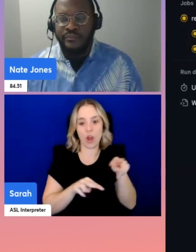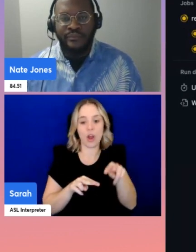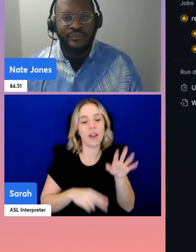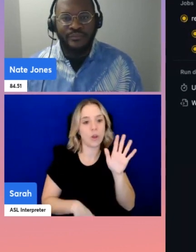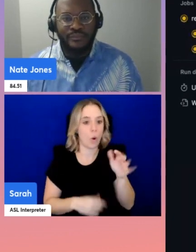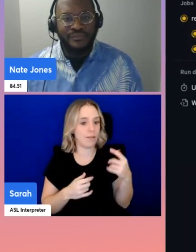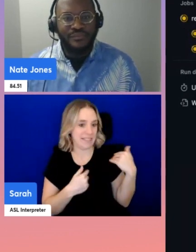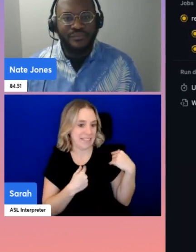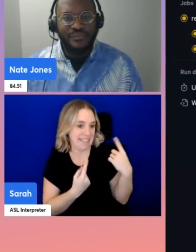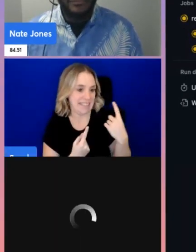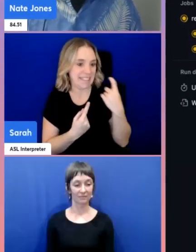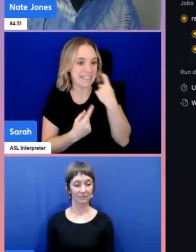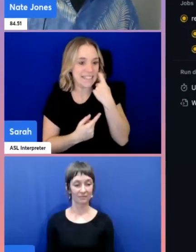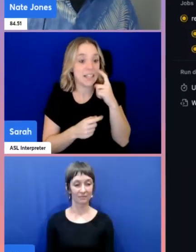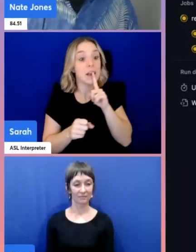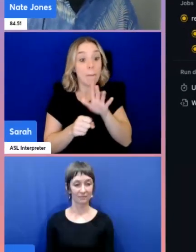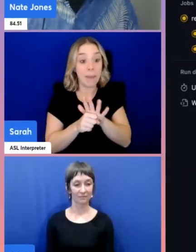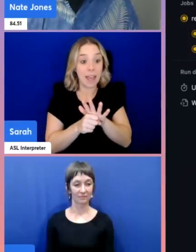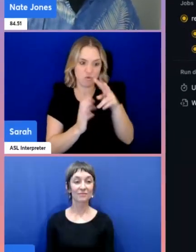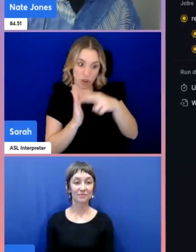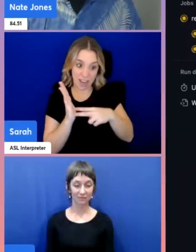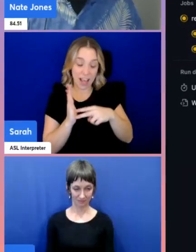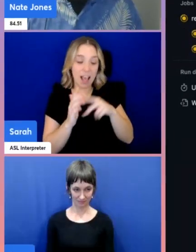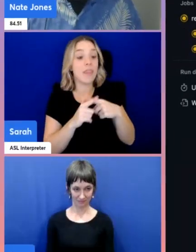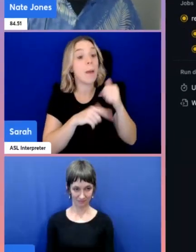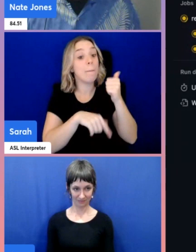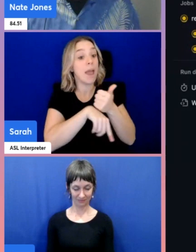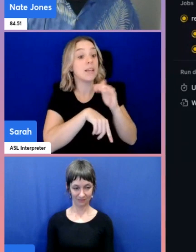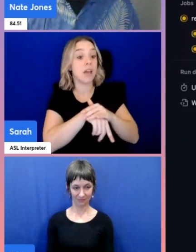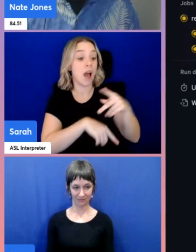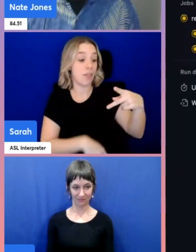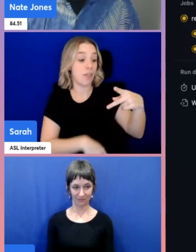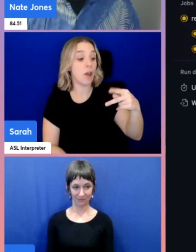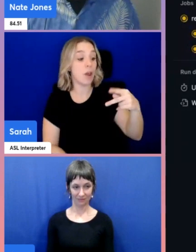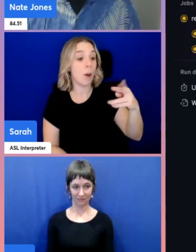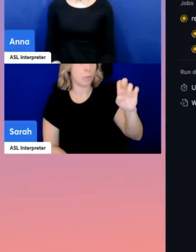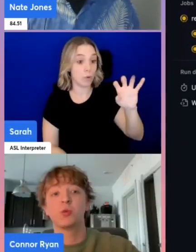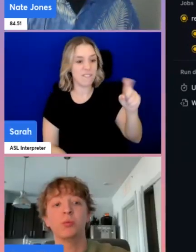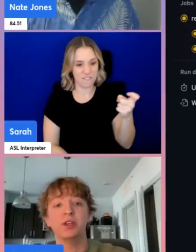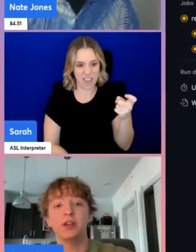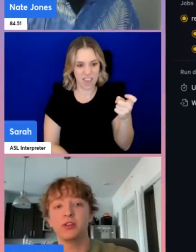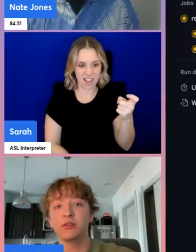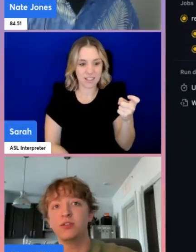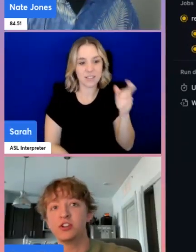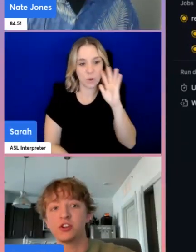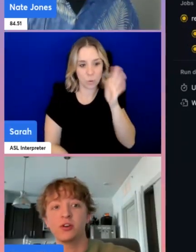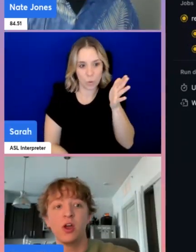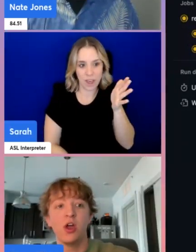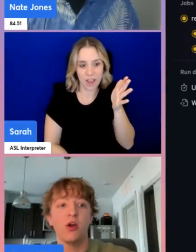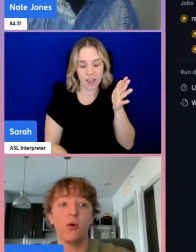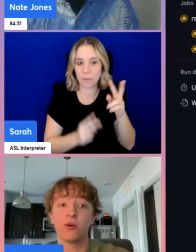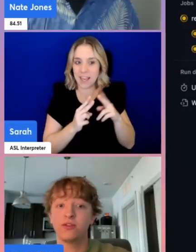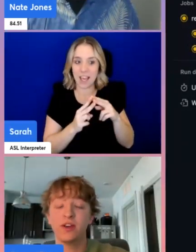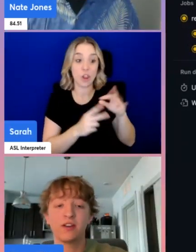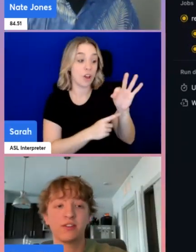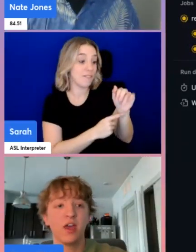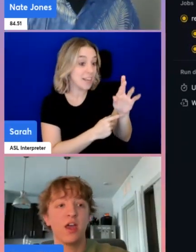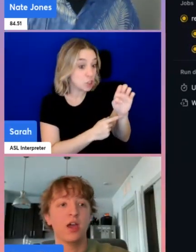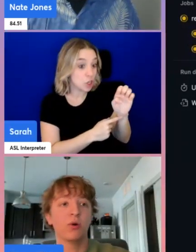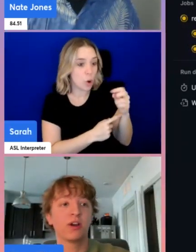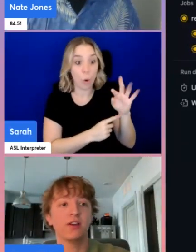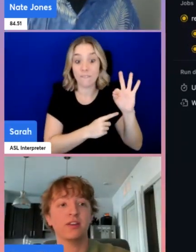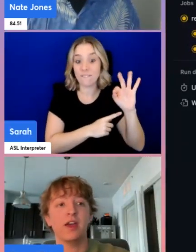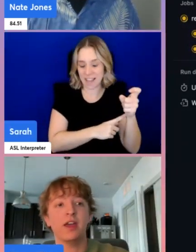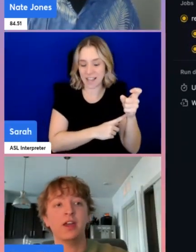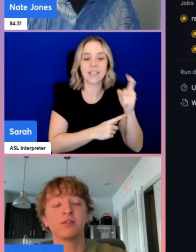commit, read it, and then based on the prefix, which will be either feature or fix,